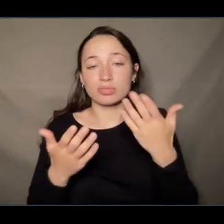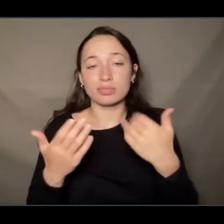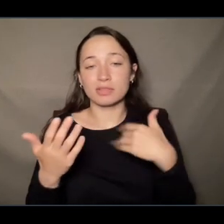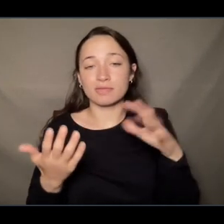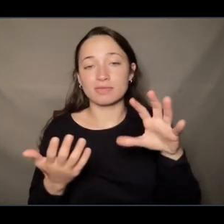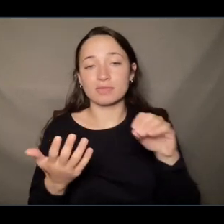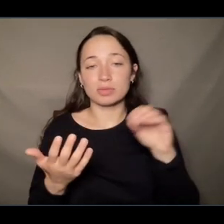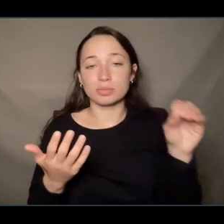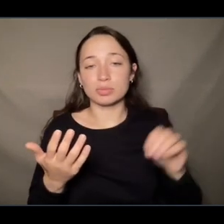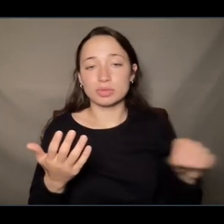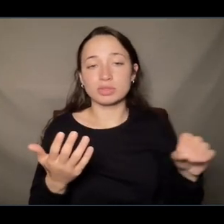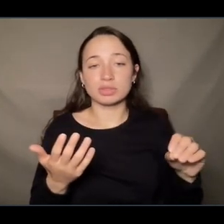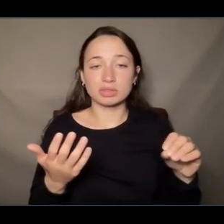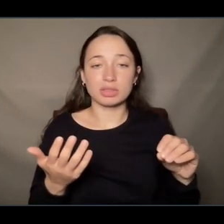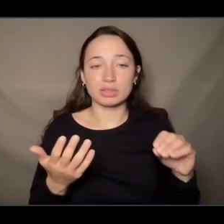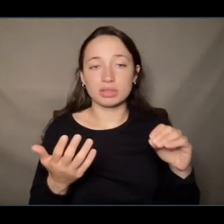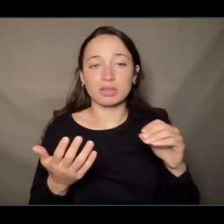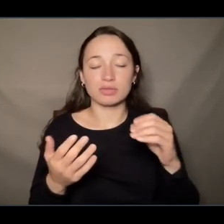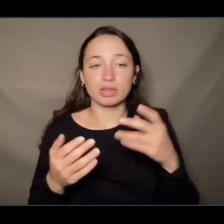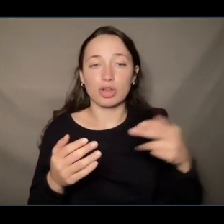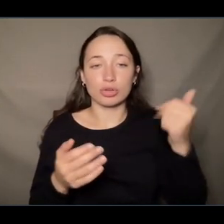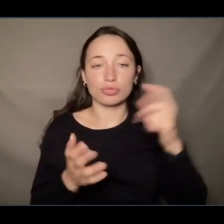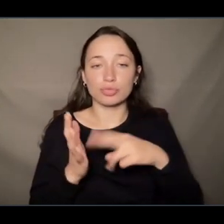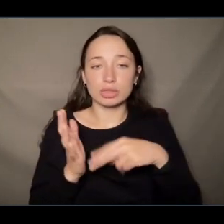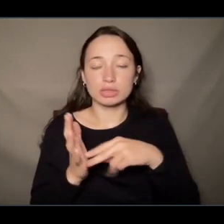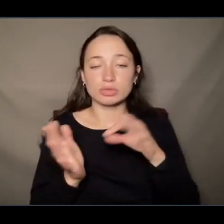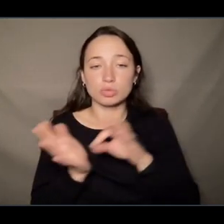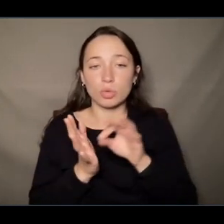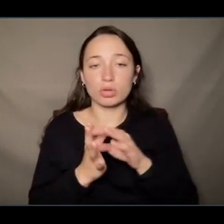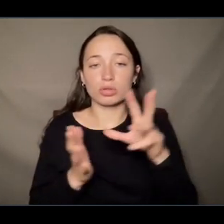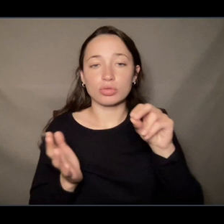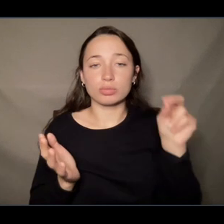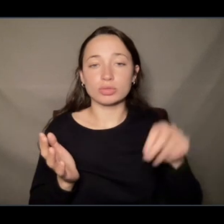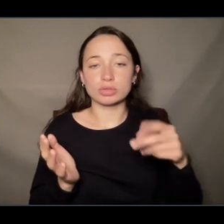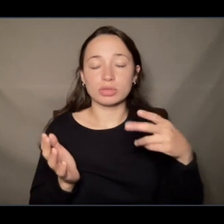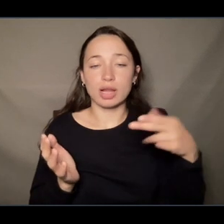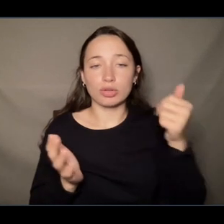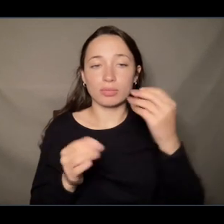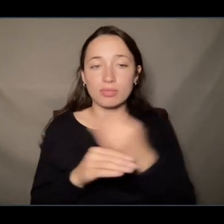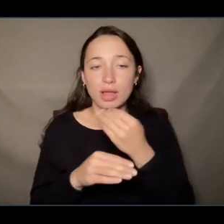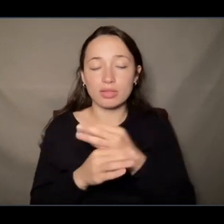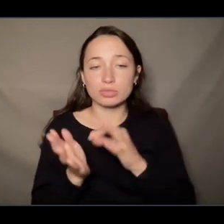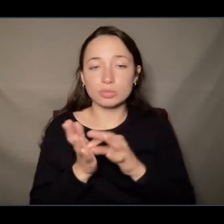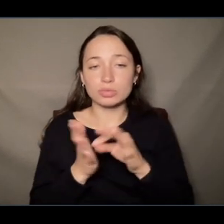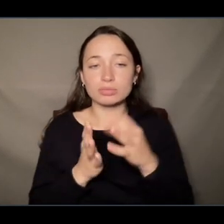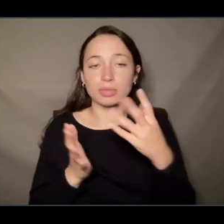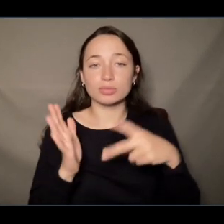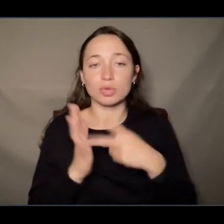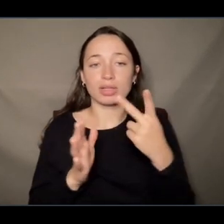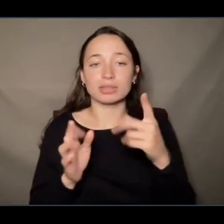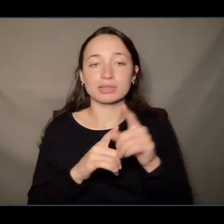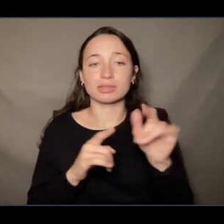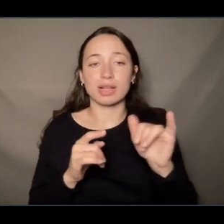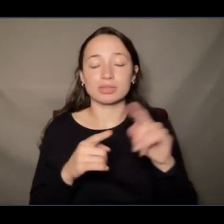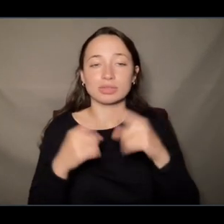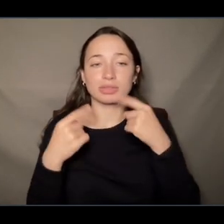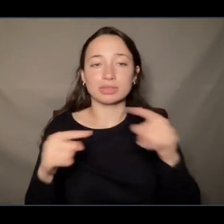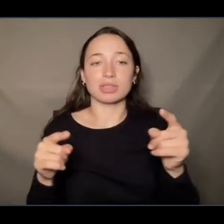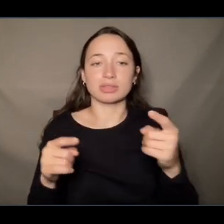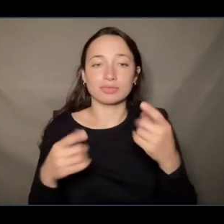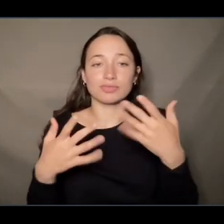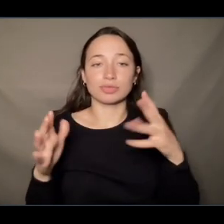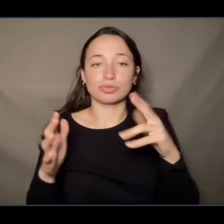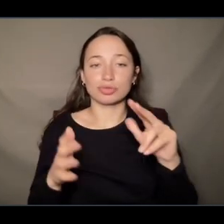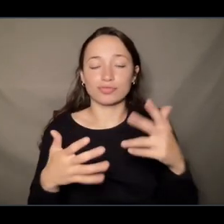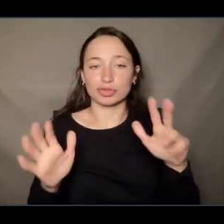on the weekends, they have 50% higher reading scores, 30% higher math scores, and are twice as likely to successfully complete third